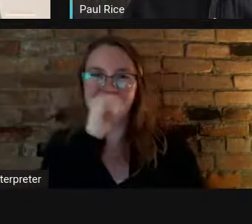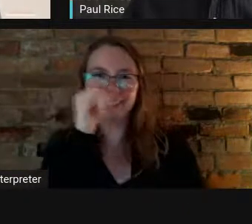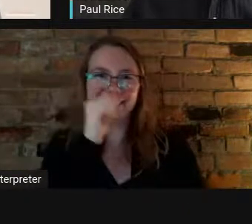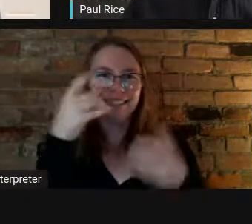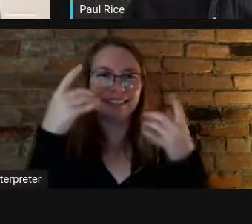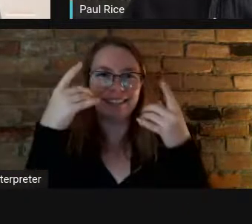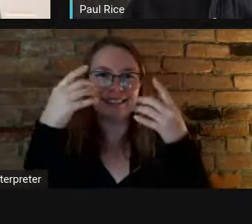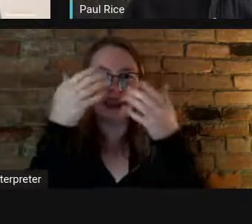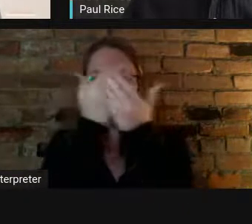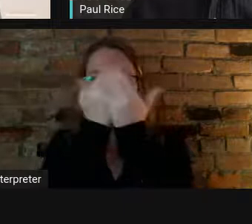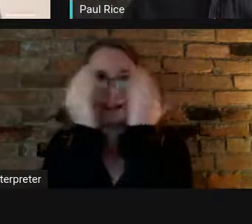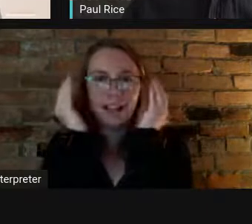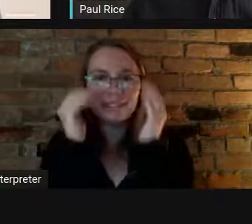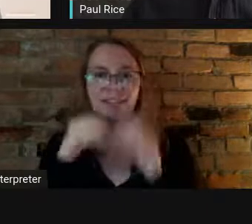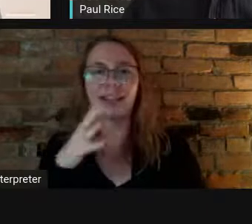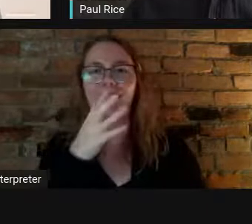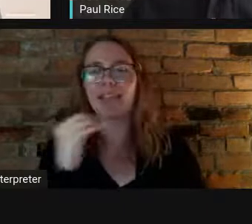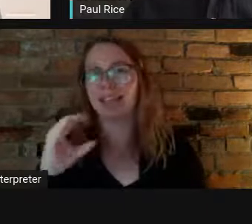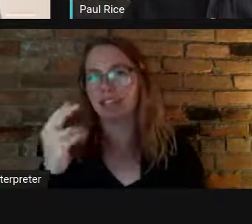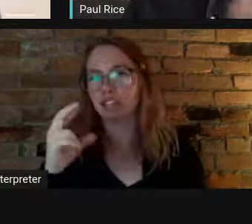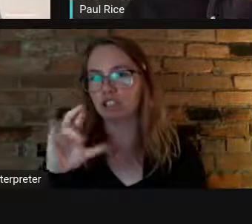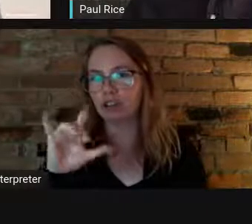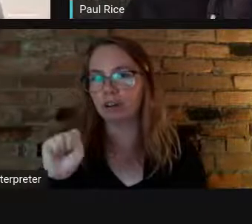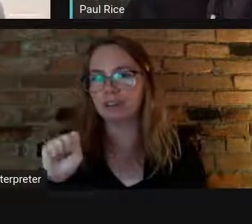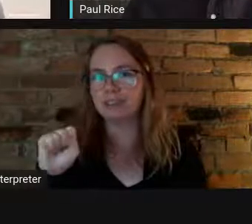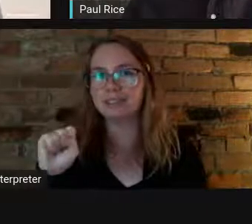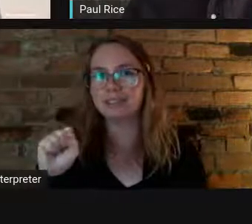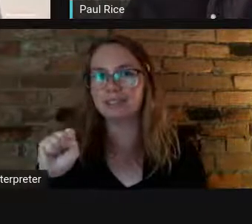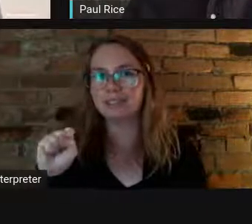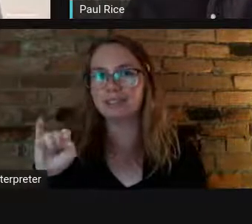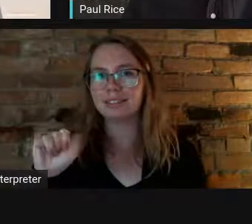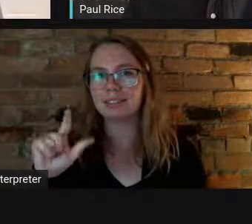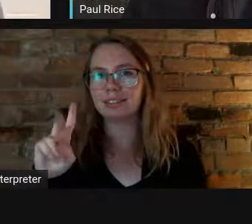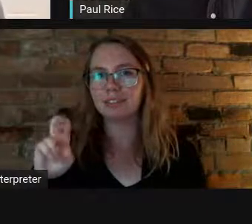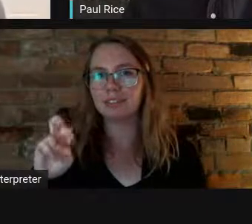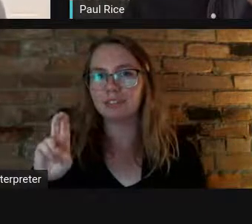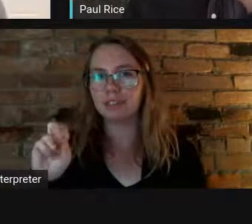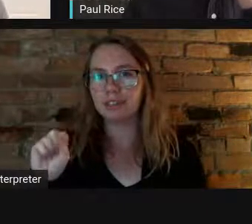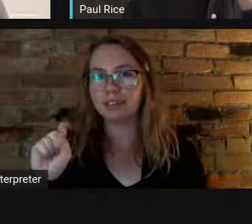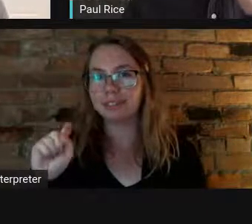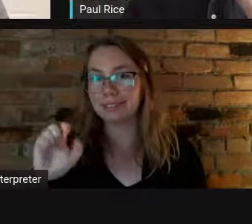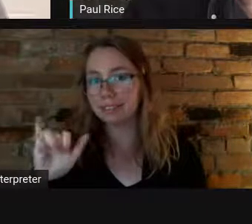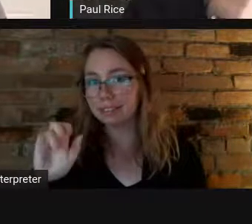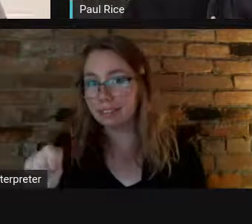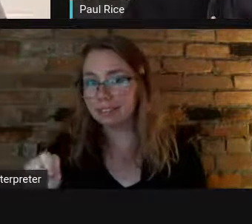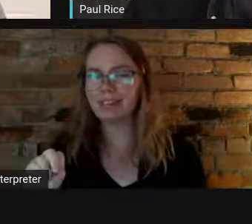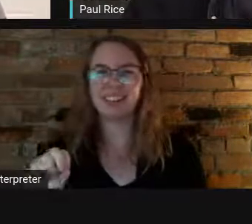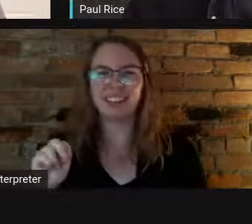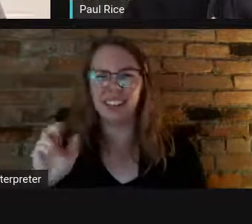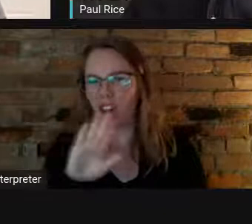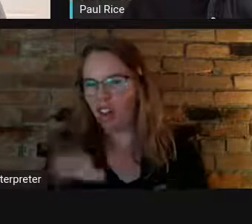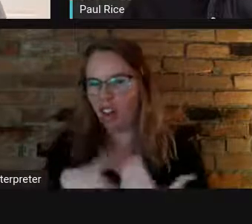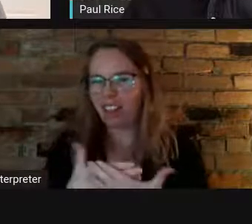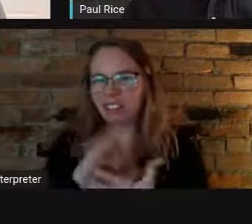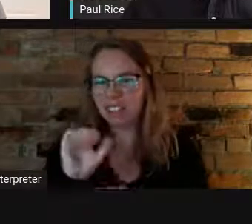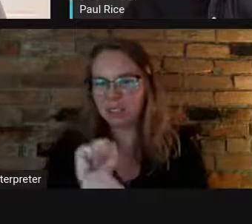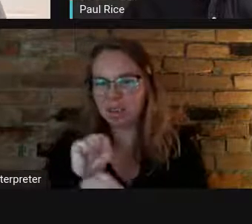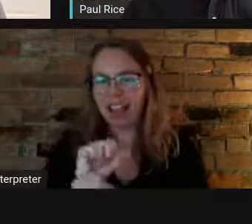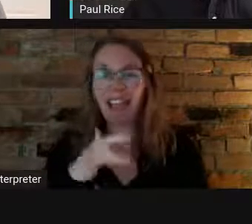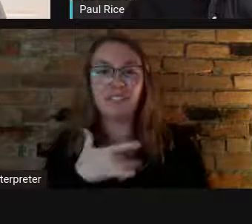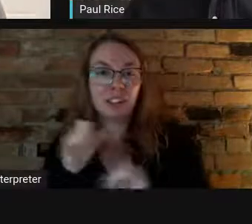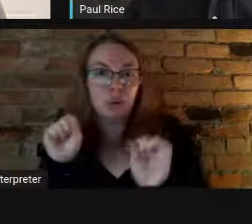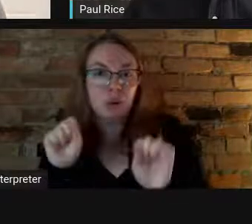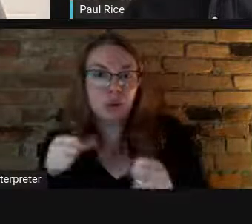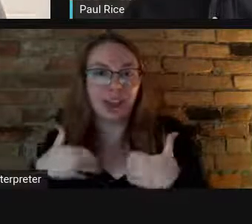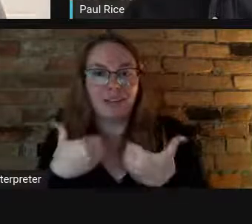Charles Silverstein, you know, all the things that he did. So I feel like you could almost do separate films